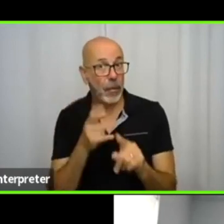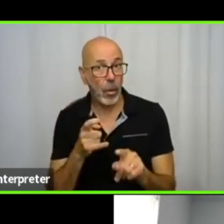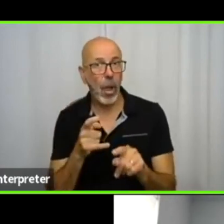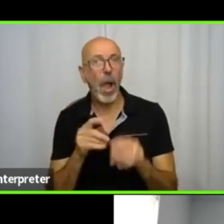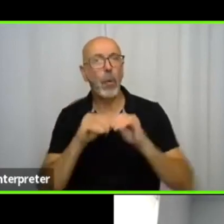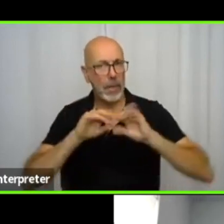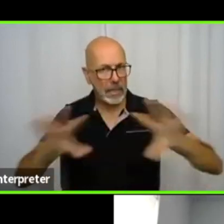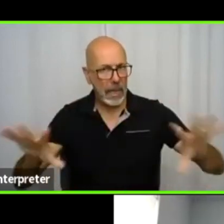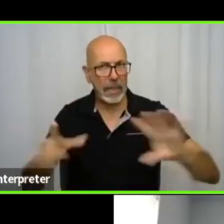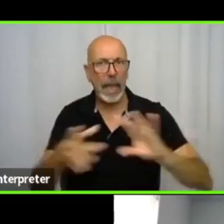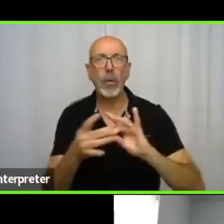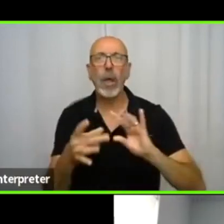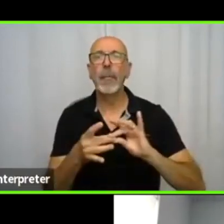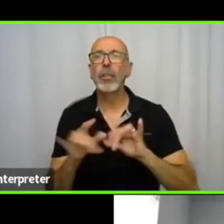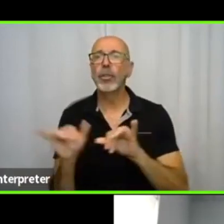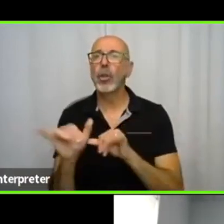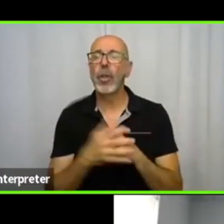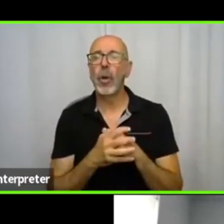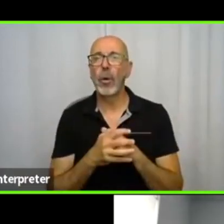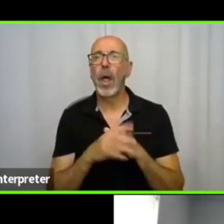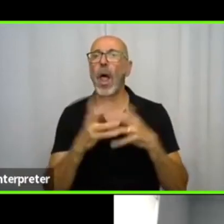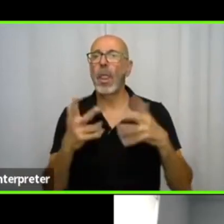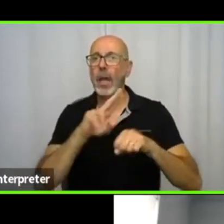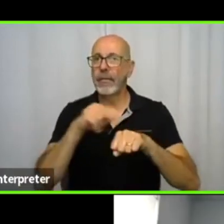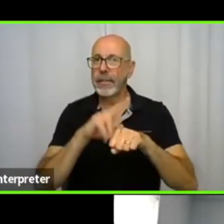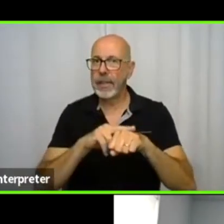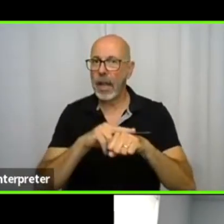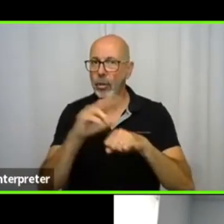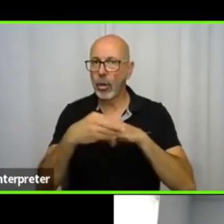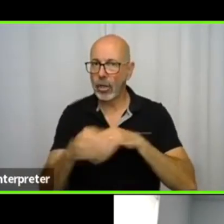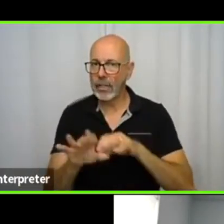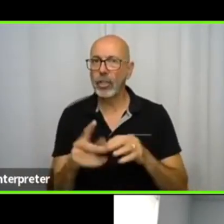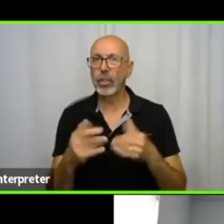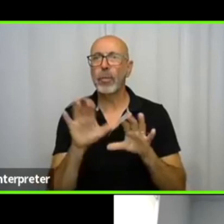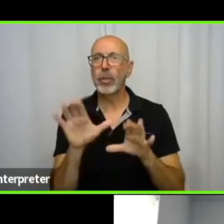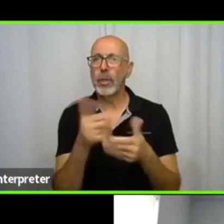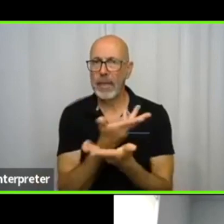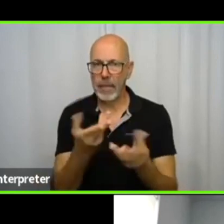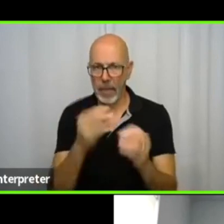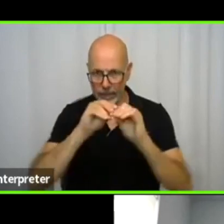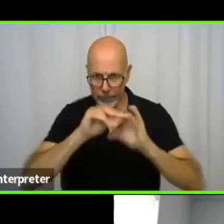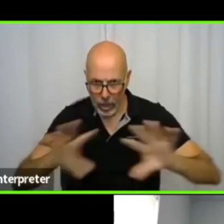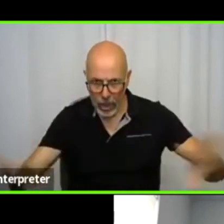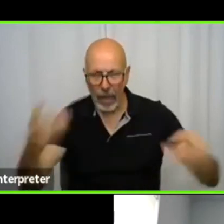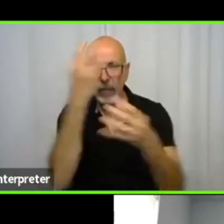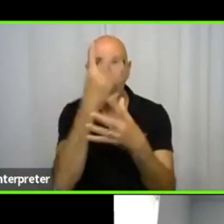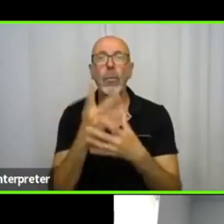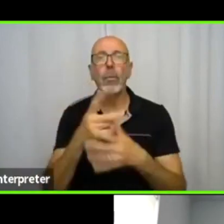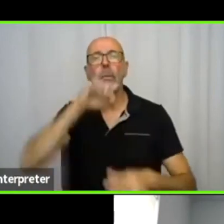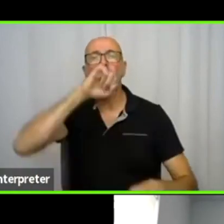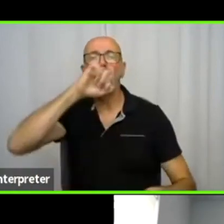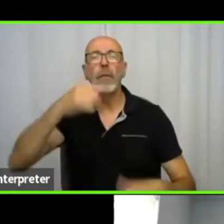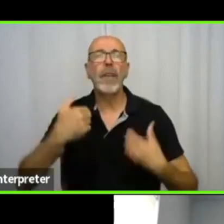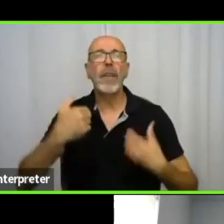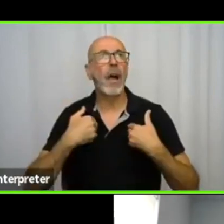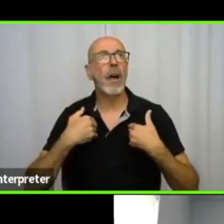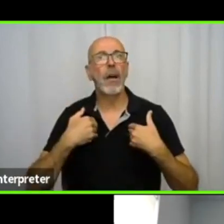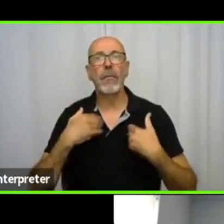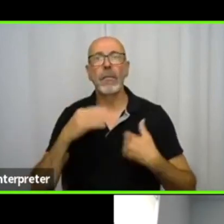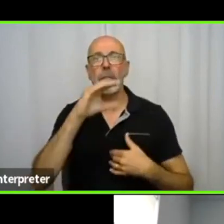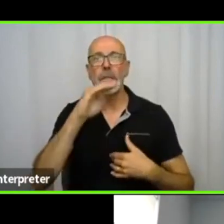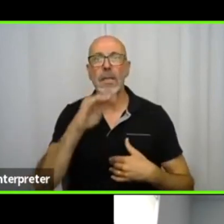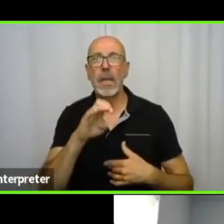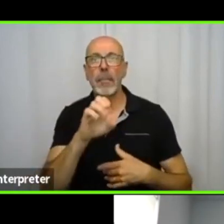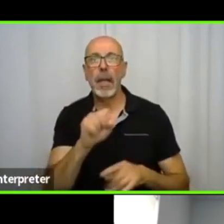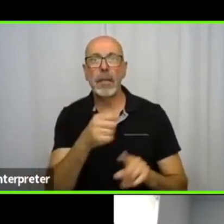comments as well. And a lot of national organizations will be doing the same. So let's see what we can do. We'd love to get CMS